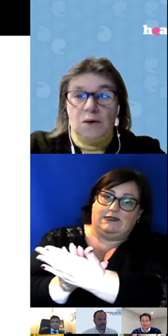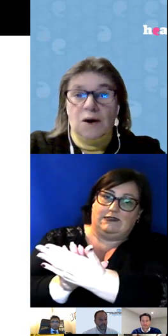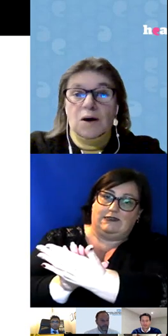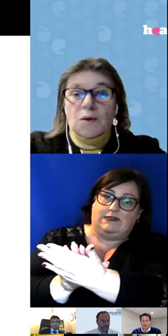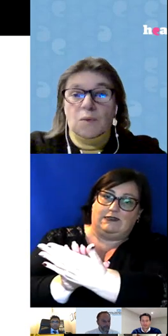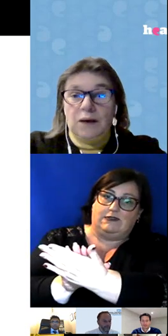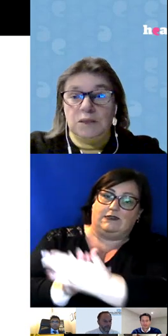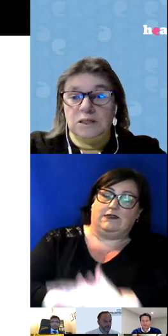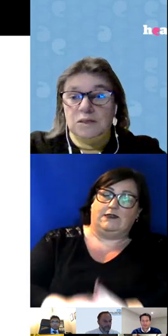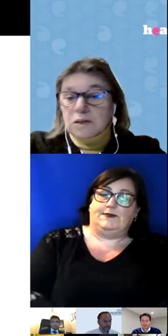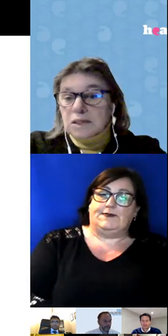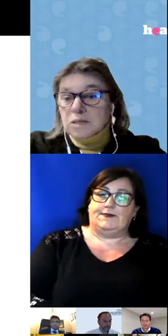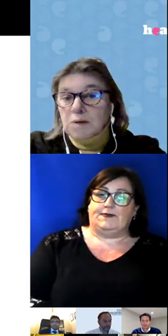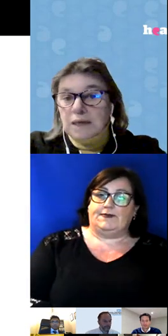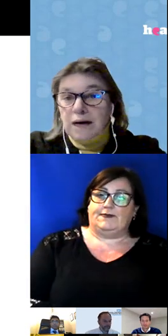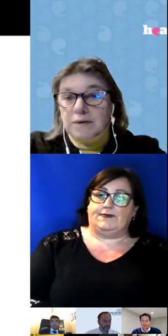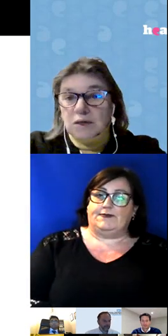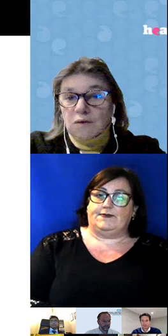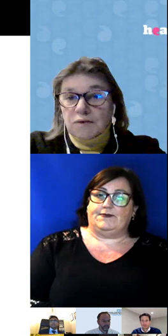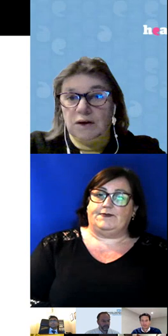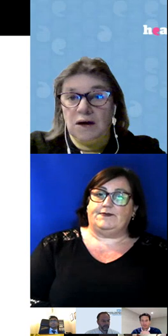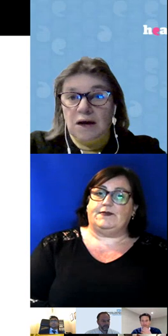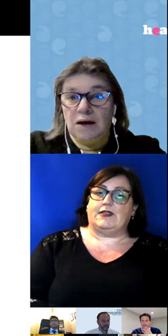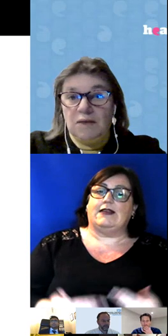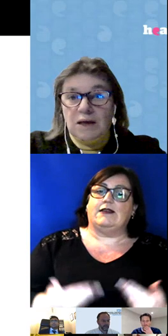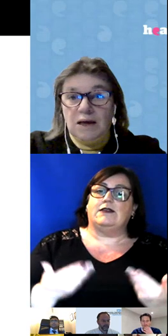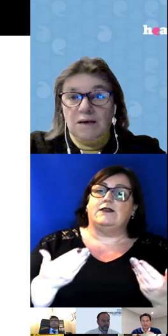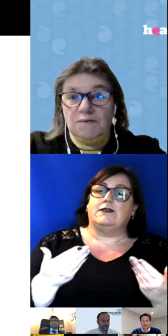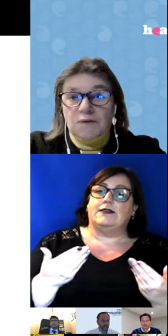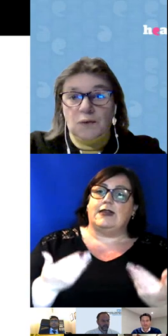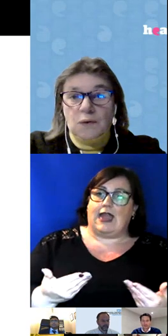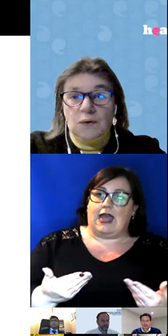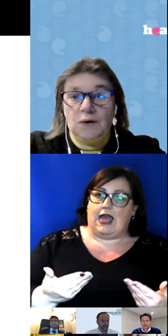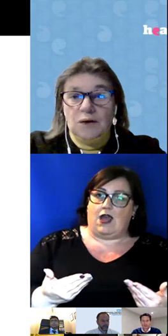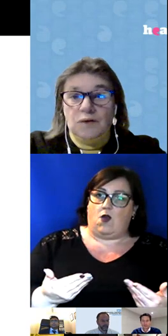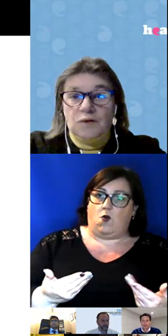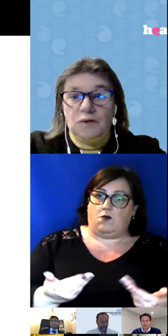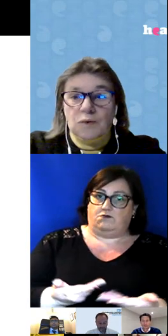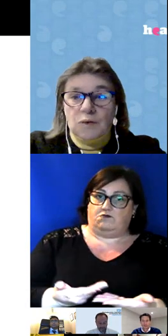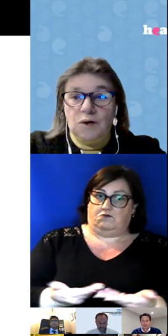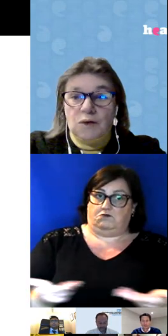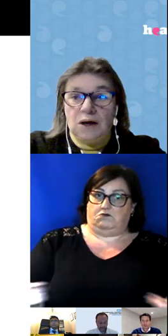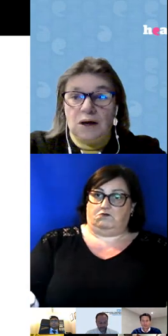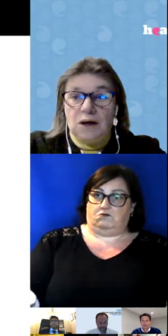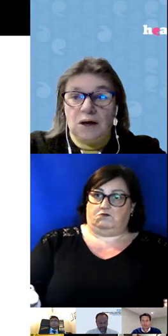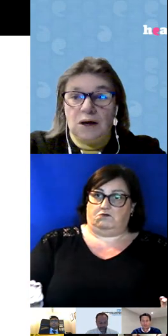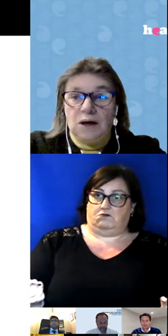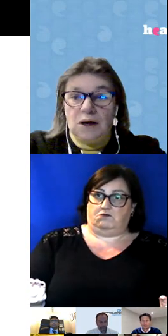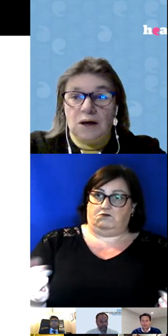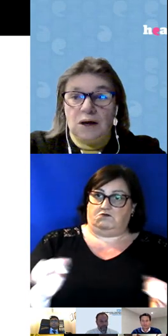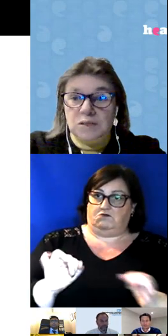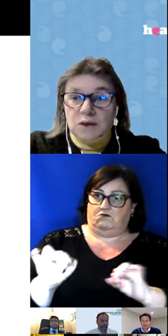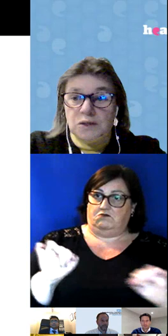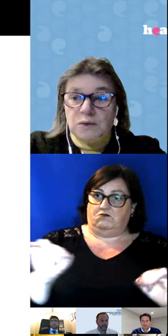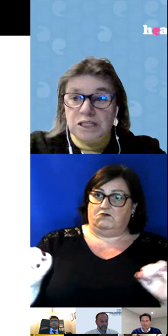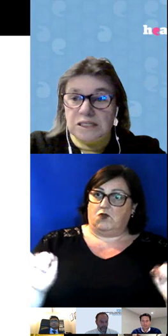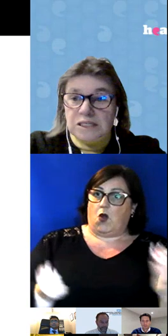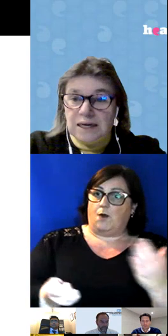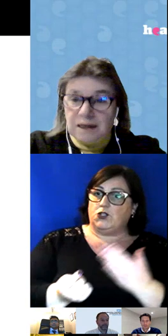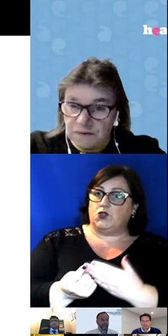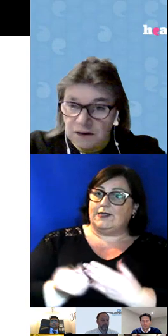So what I would do at this moment now is offer the floor to you guys in the room to